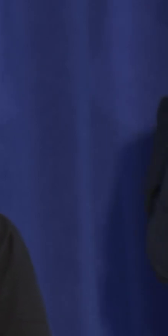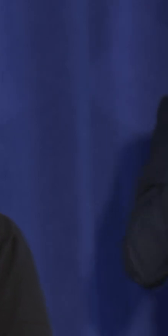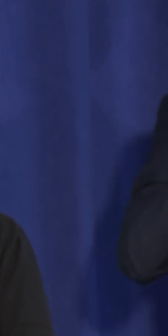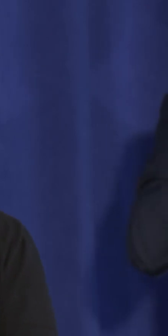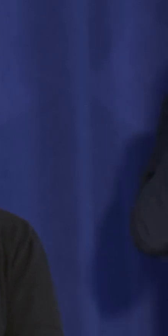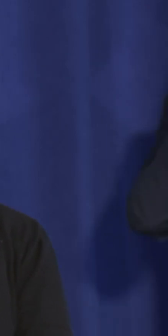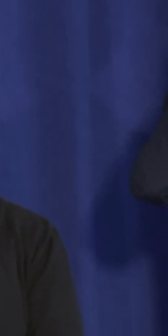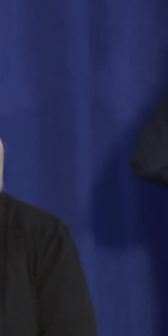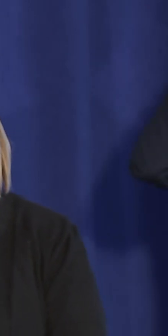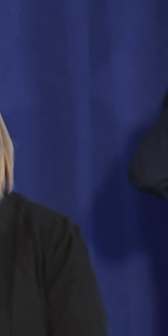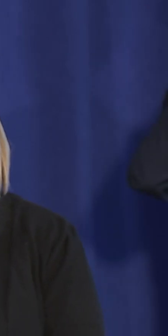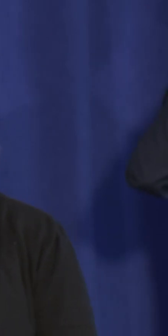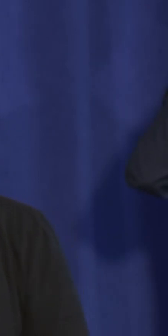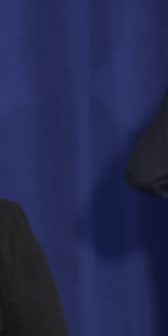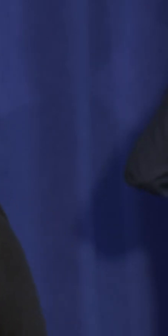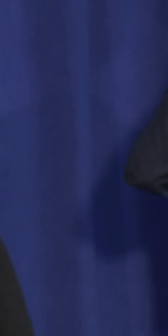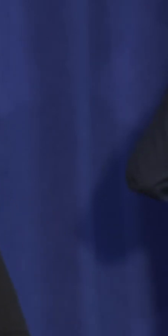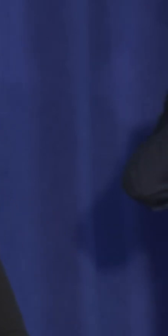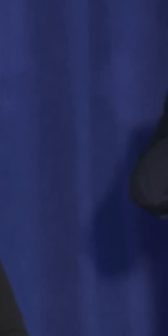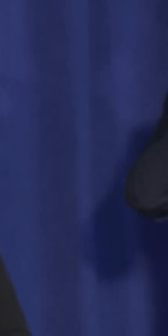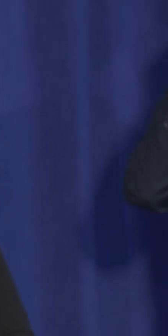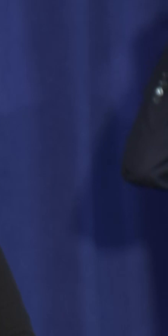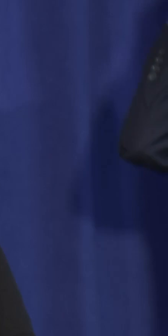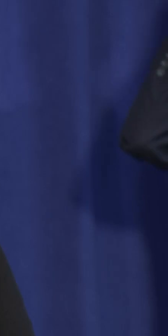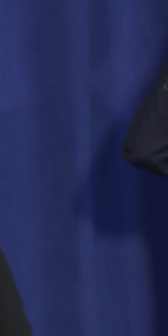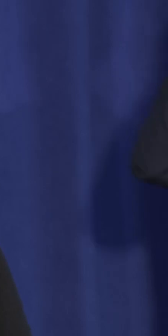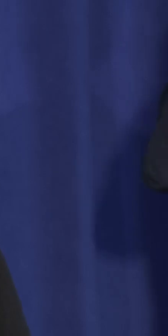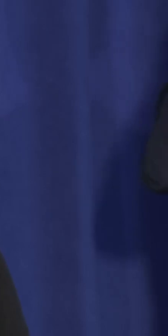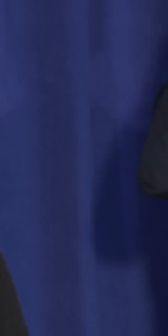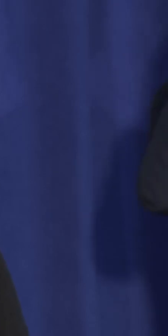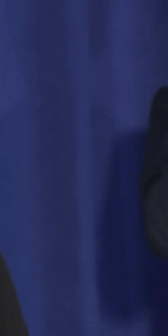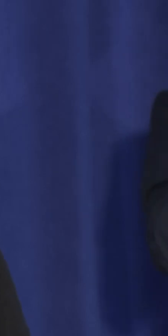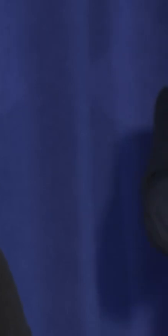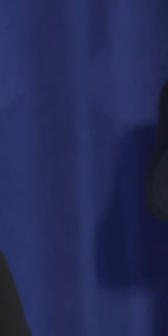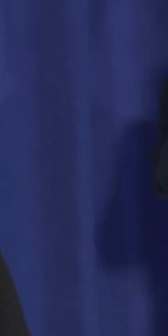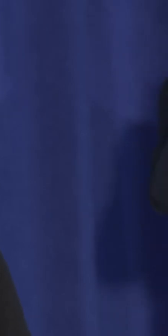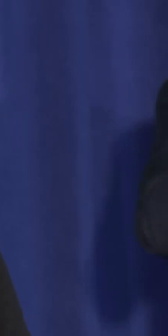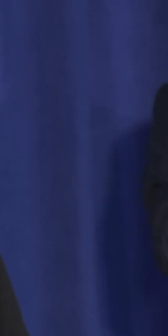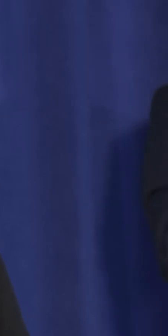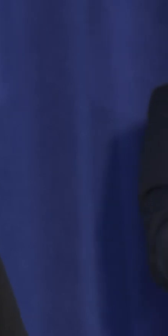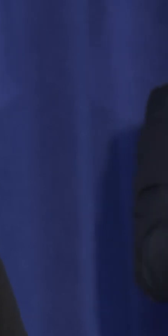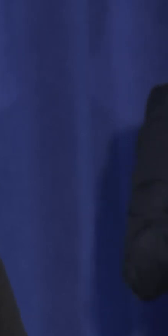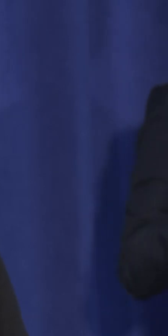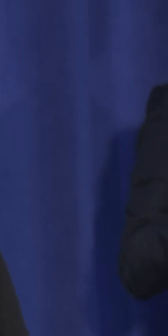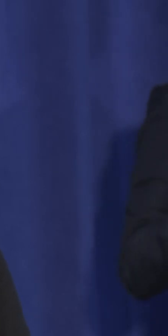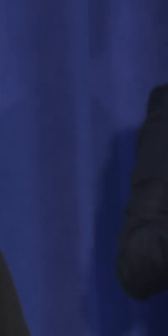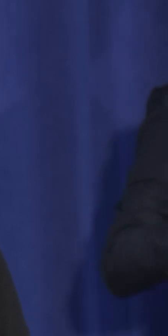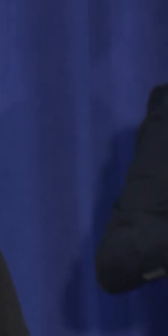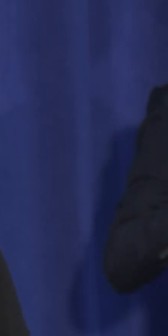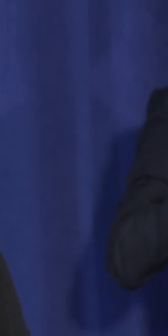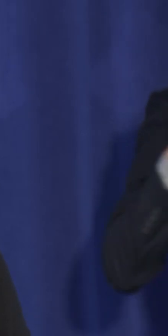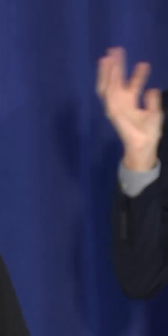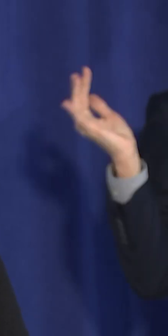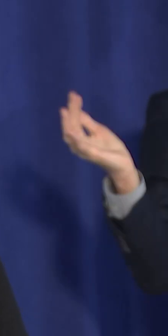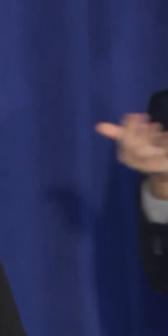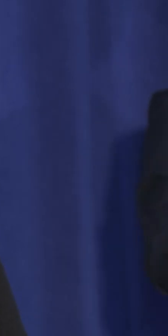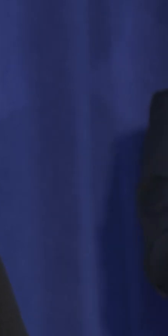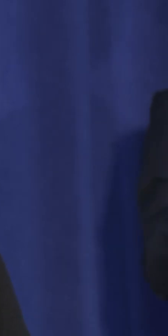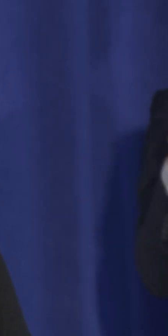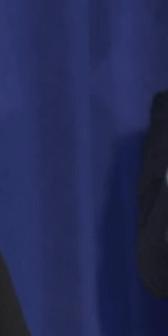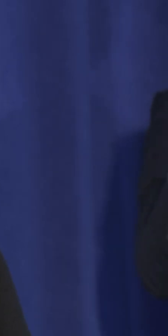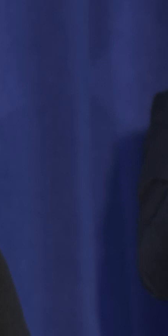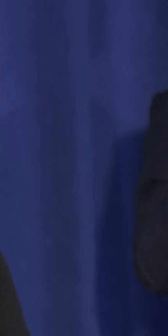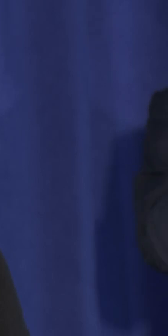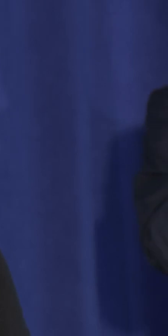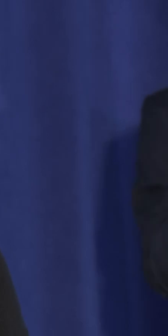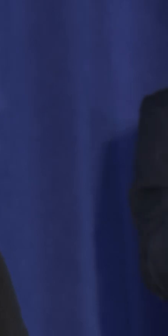at least, of both of those suggests that at the population level, we are not seeing